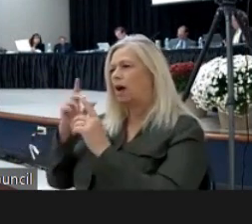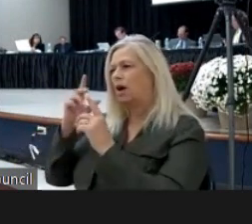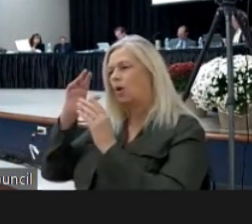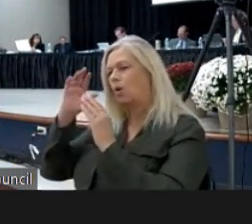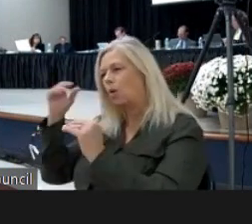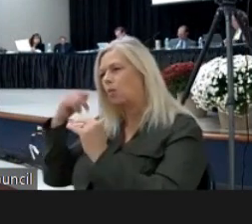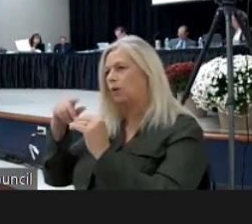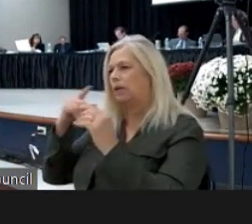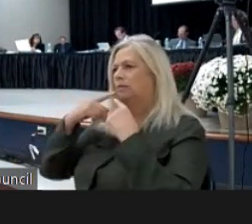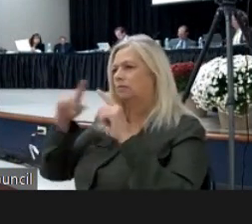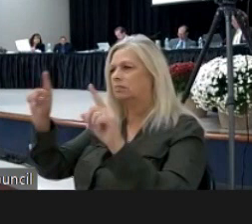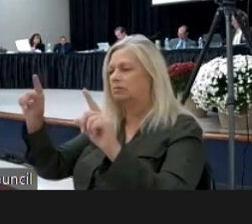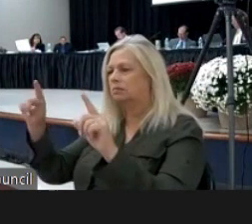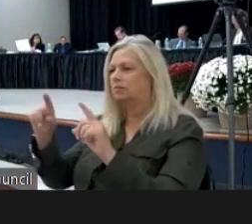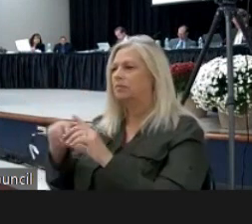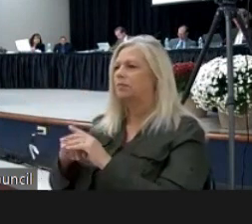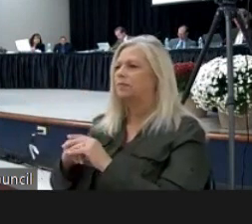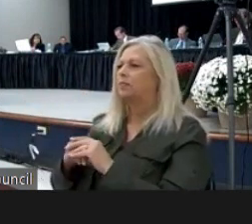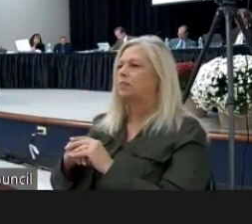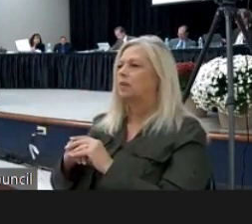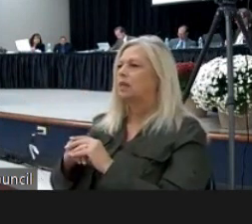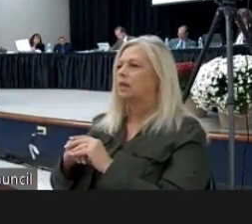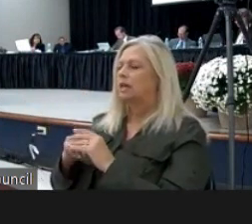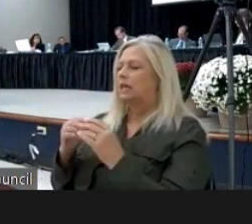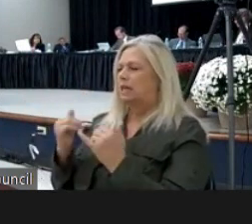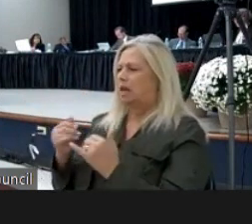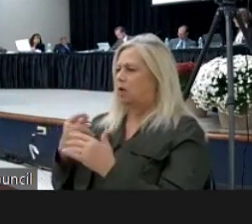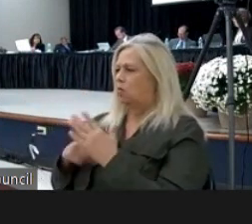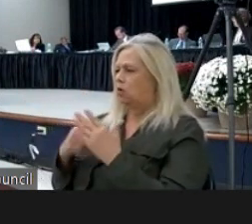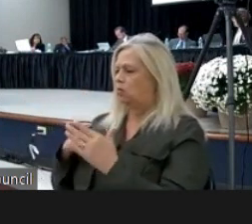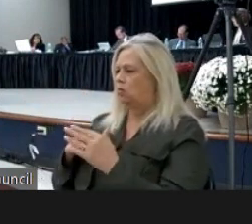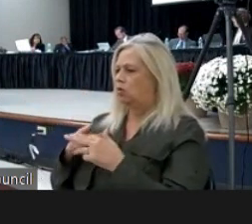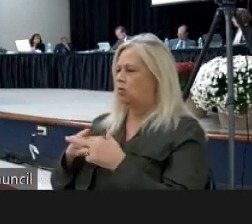On the, I guess what we're calling the